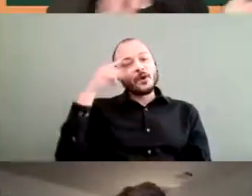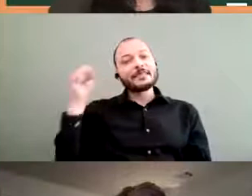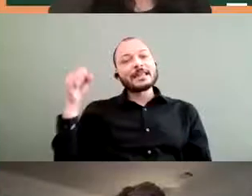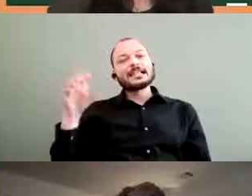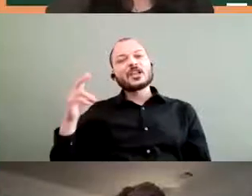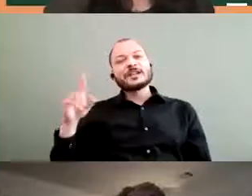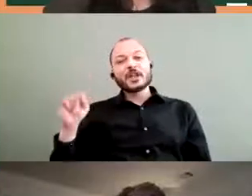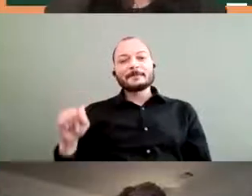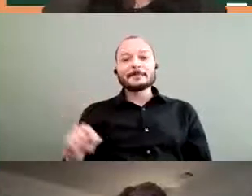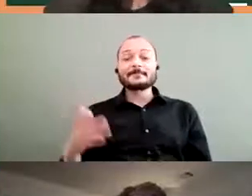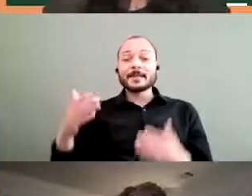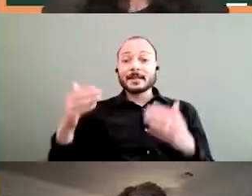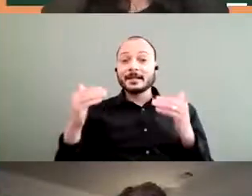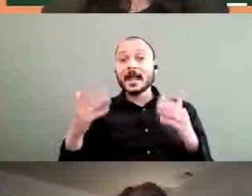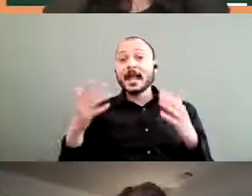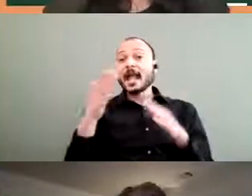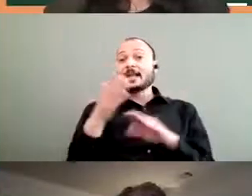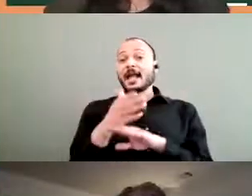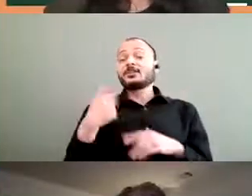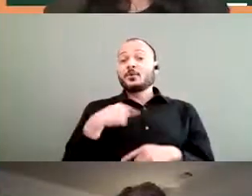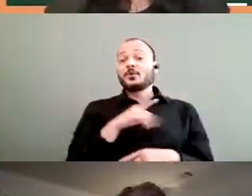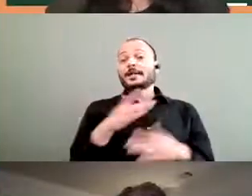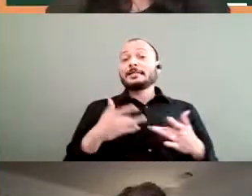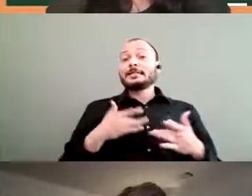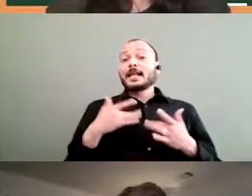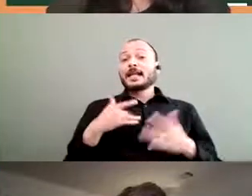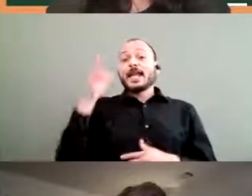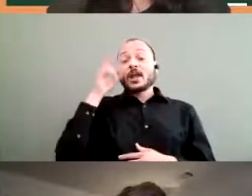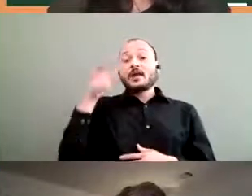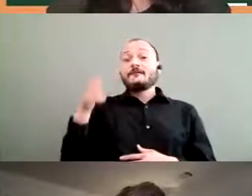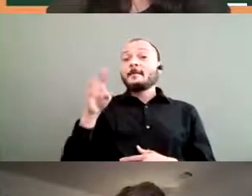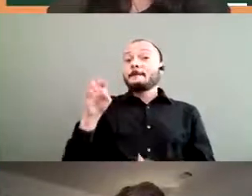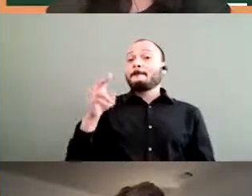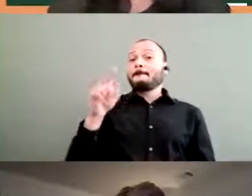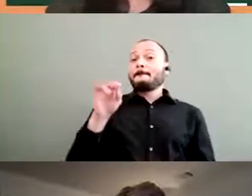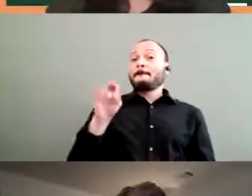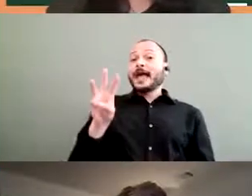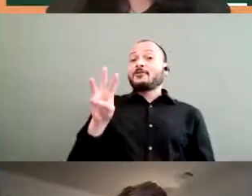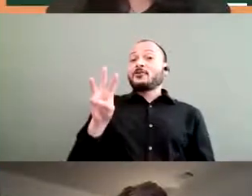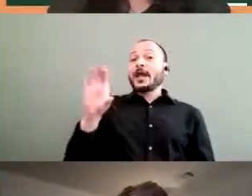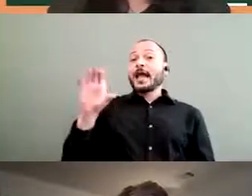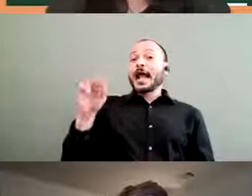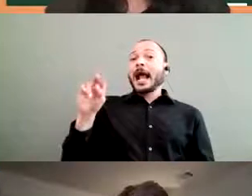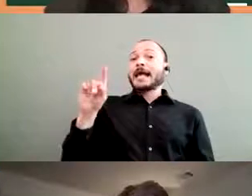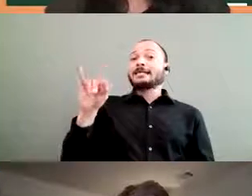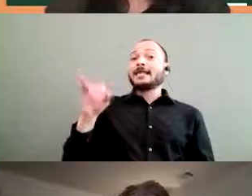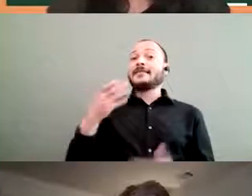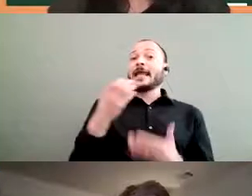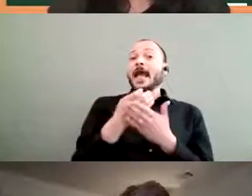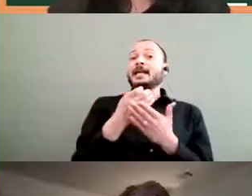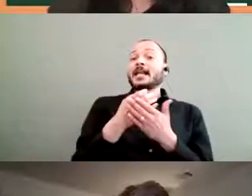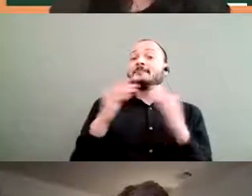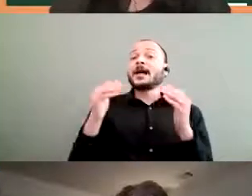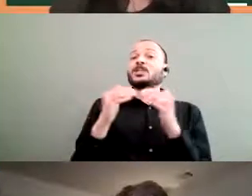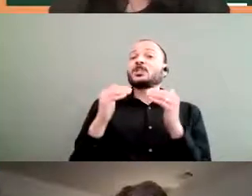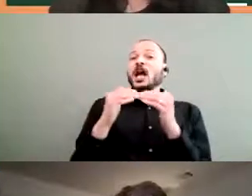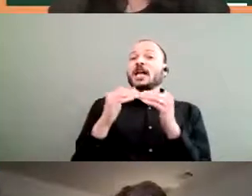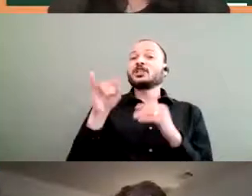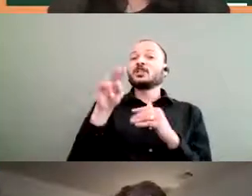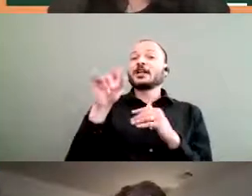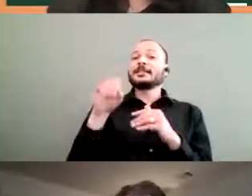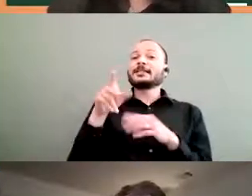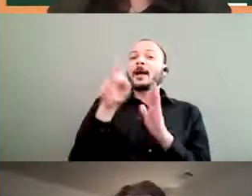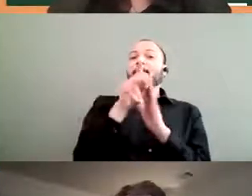So next, we are excited to hear from Matthew Canty, the Economic Justice Policy Manager for the United Ways